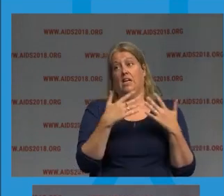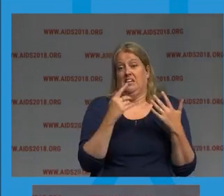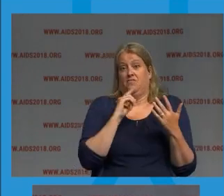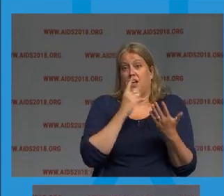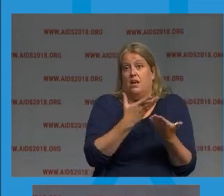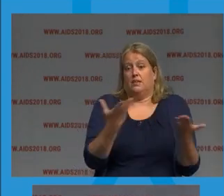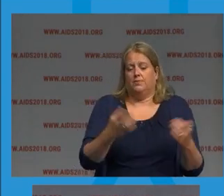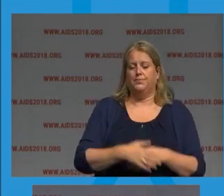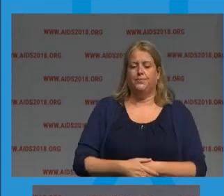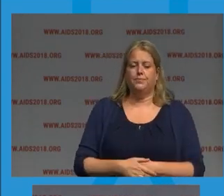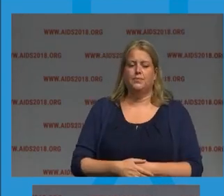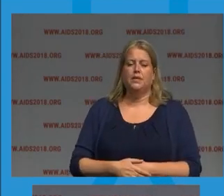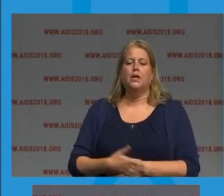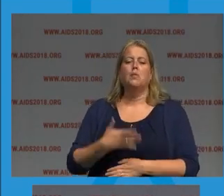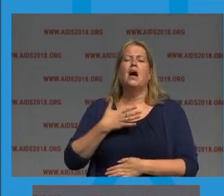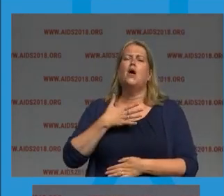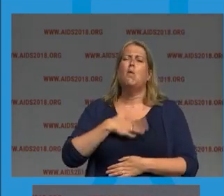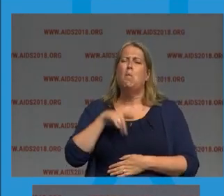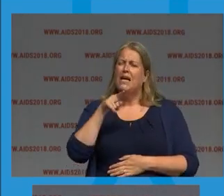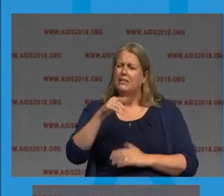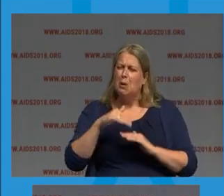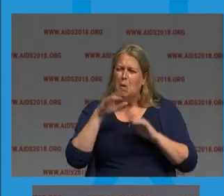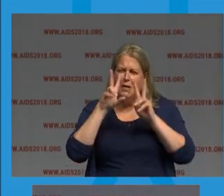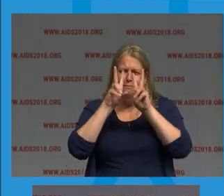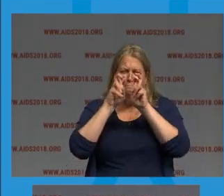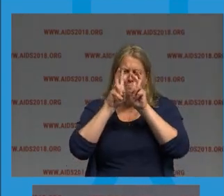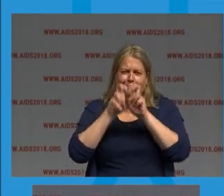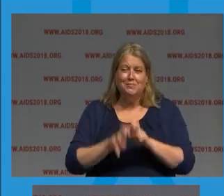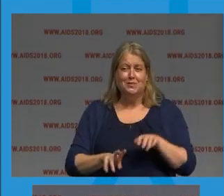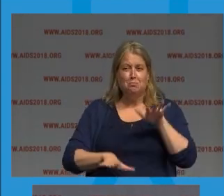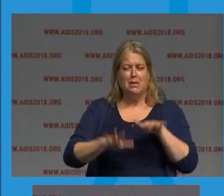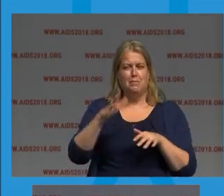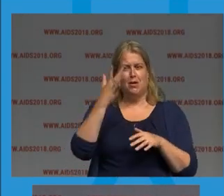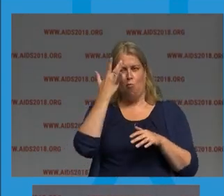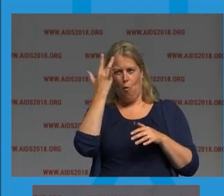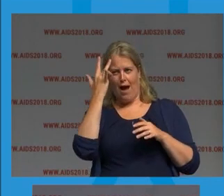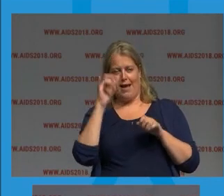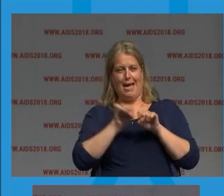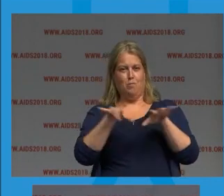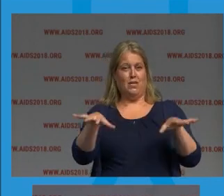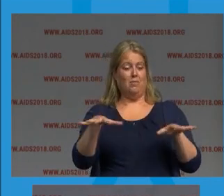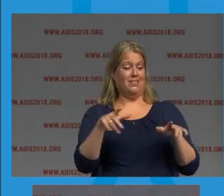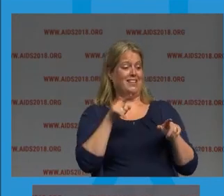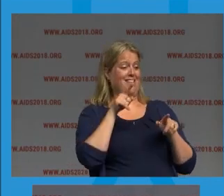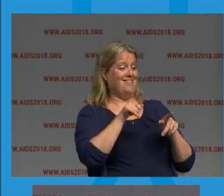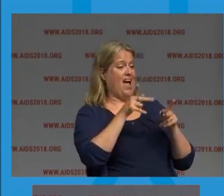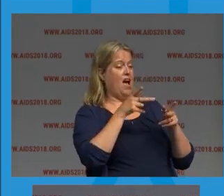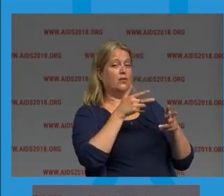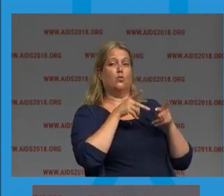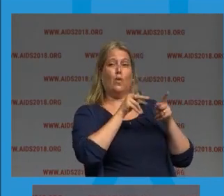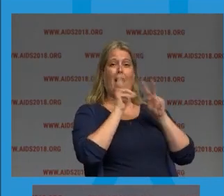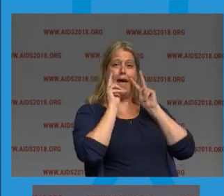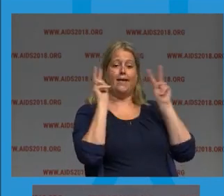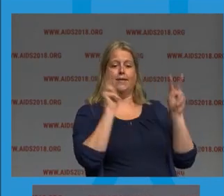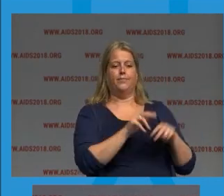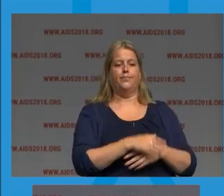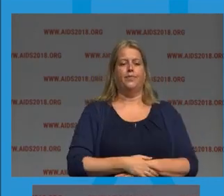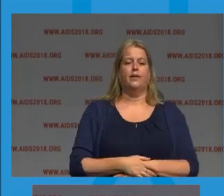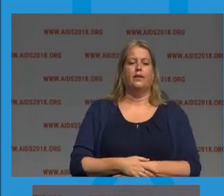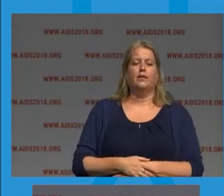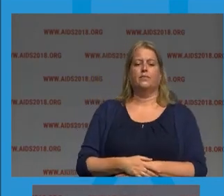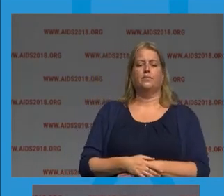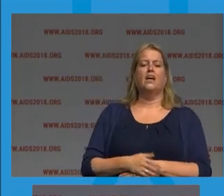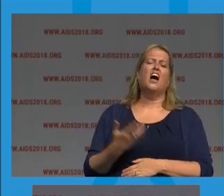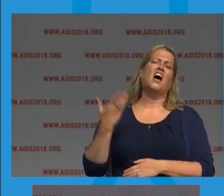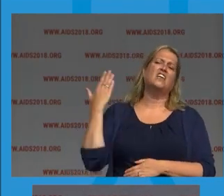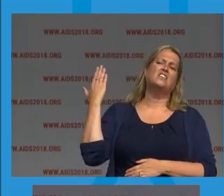reality. But I want to explore this a little bit more as to maybe why we understand the epidemics in this way. In serodiscordant partnerships, which,